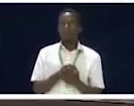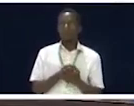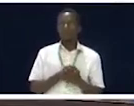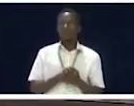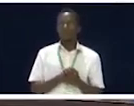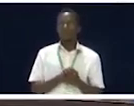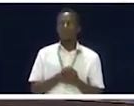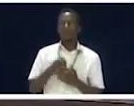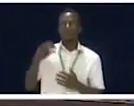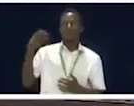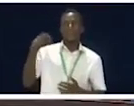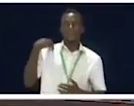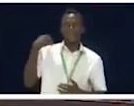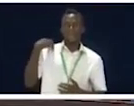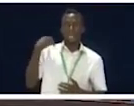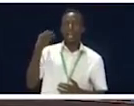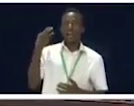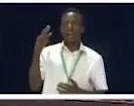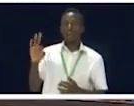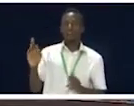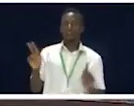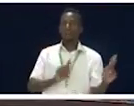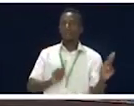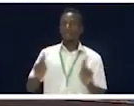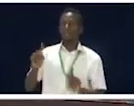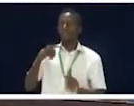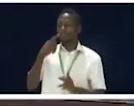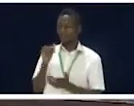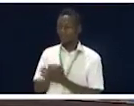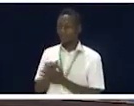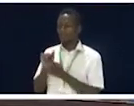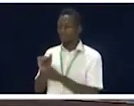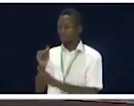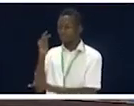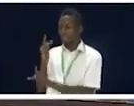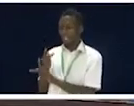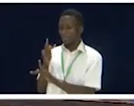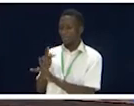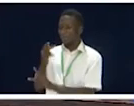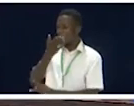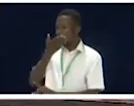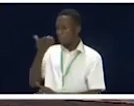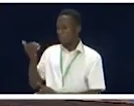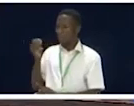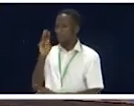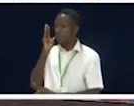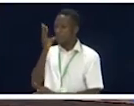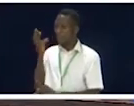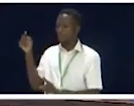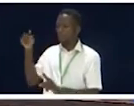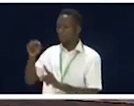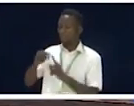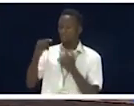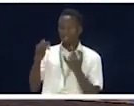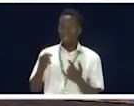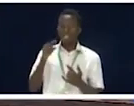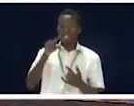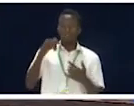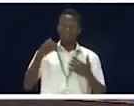The master of the feast said, "You have kept the best wine until now." If you have Jesus here,